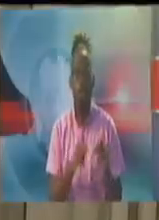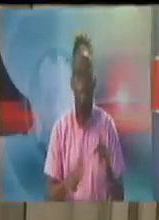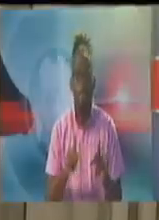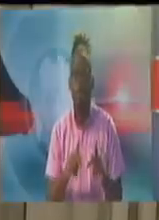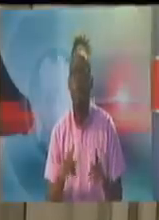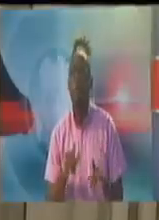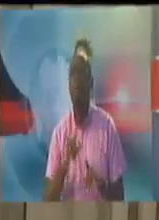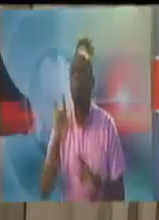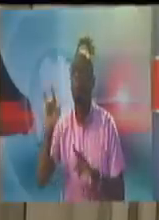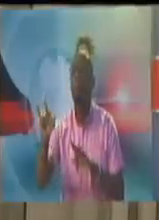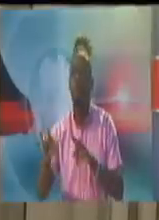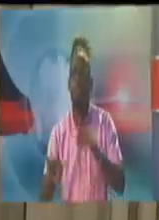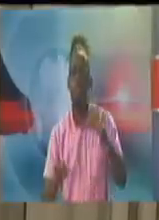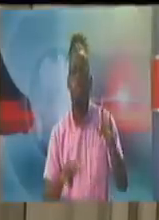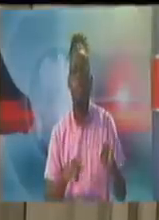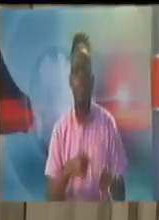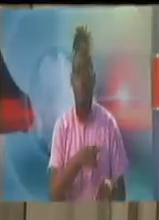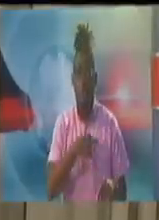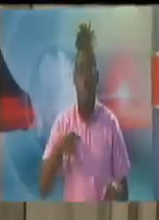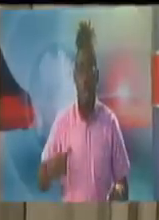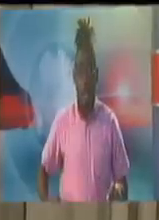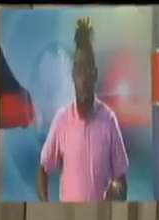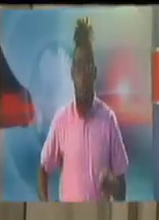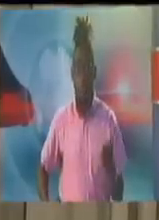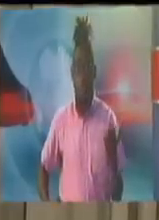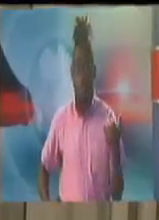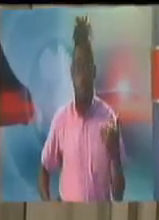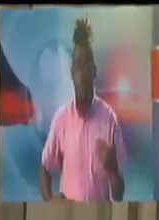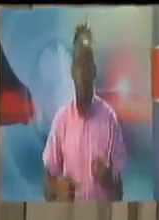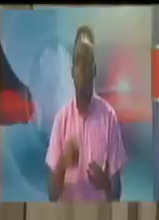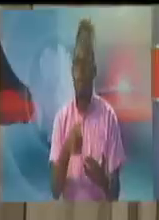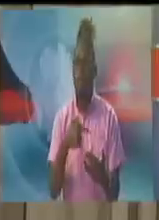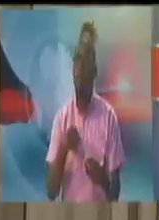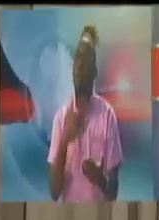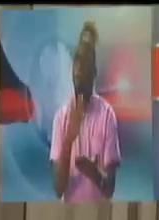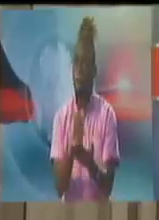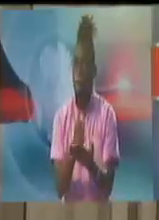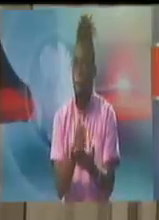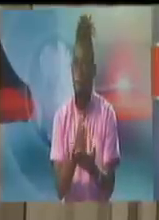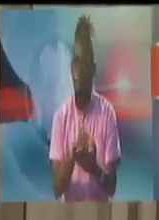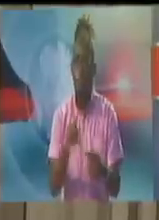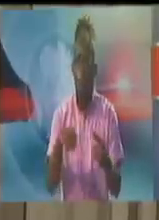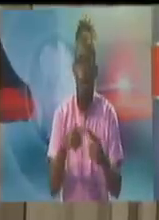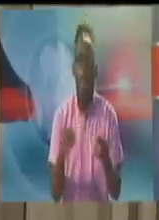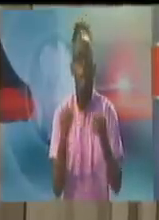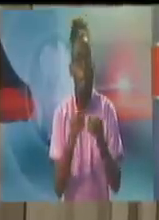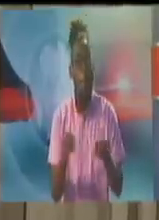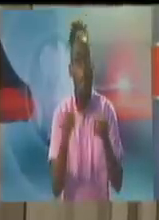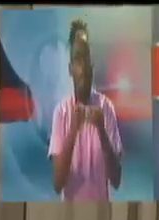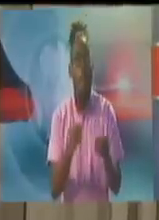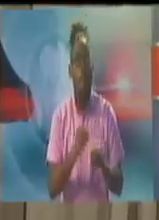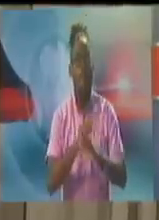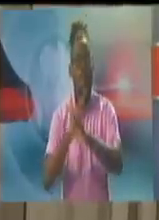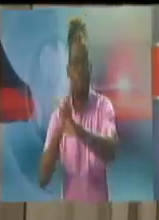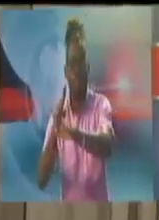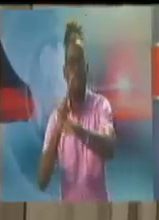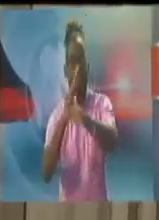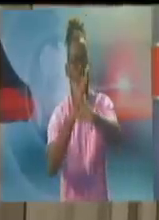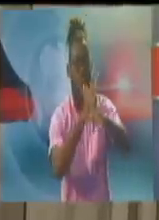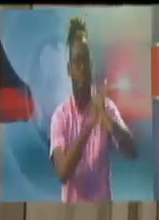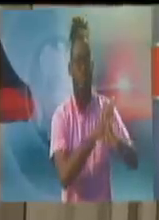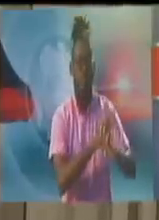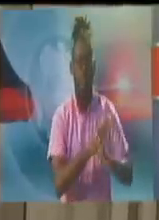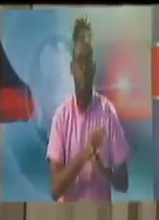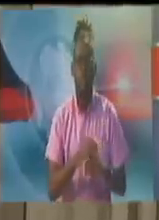China within 14 days prior. We continue to implement measures very carefully designed on the basis of advice received from our medical experts to limit